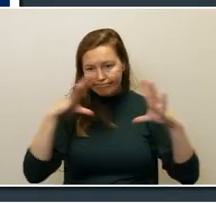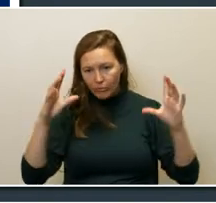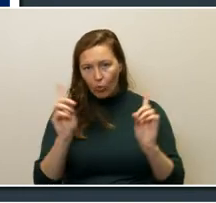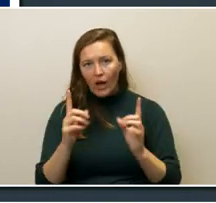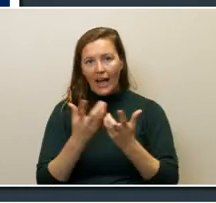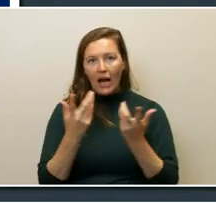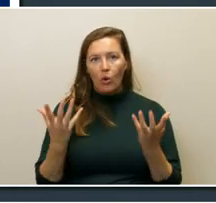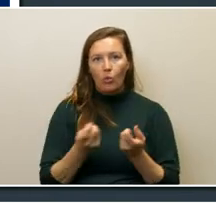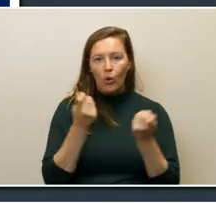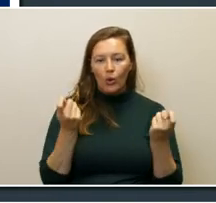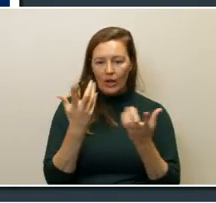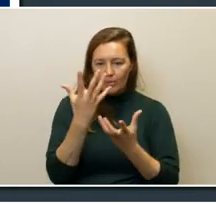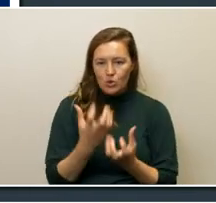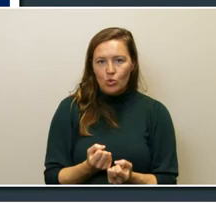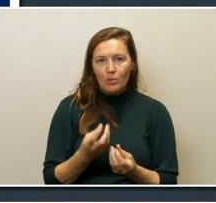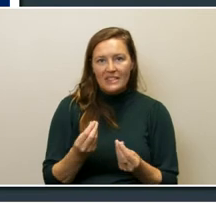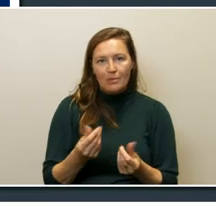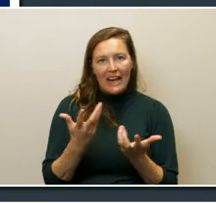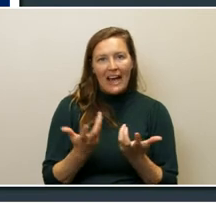and how it's going to absorb the sediment.